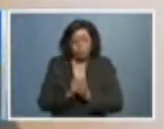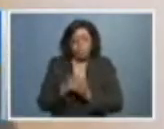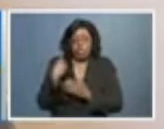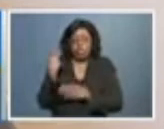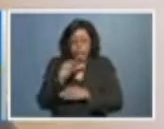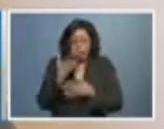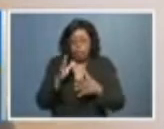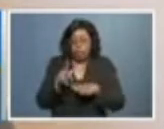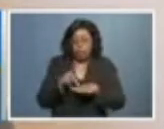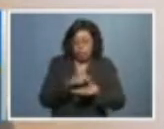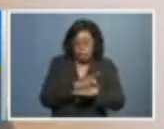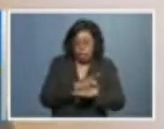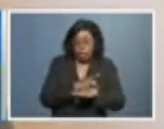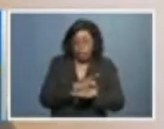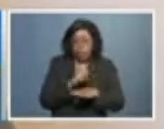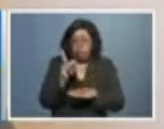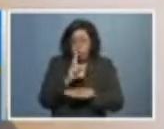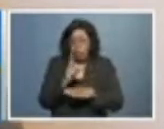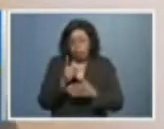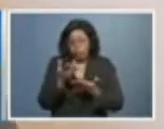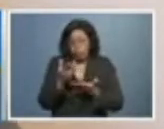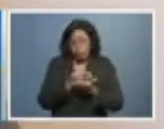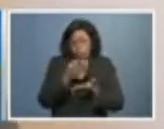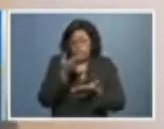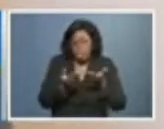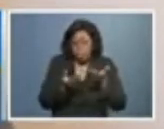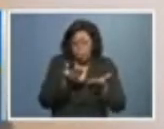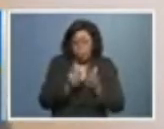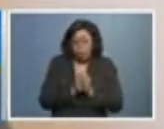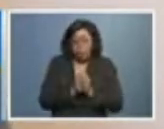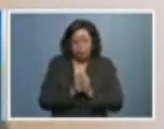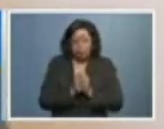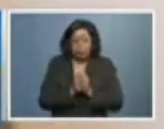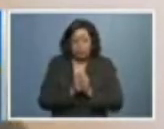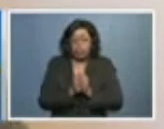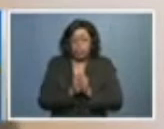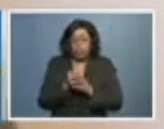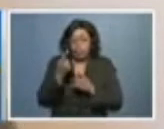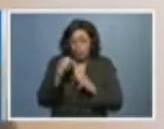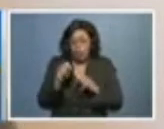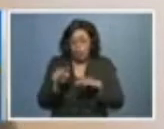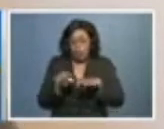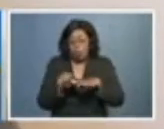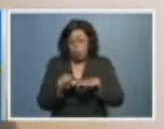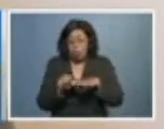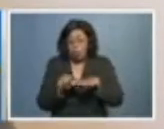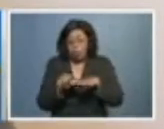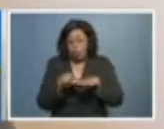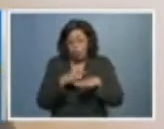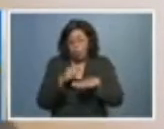of the main sources of mercury contamination. It happens in the disposal of the products that contain mercury. And so those will be